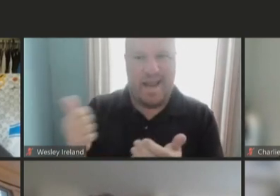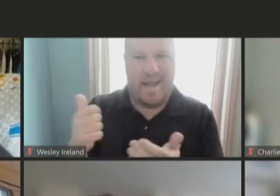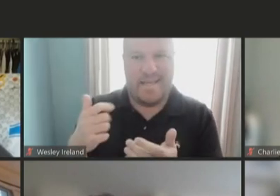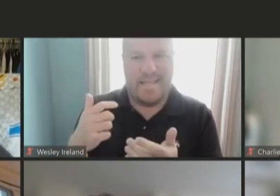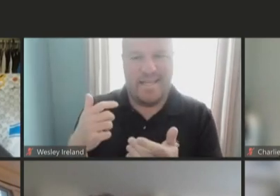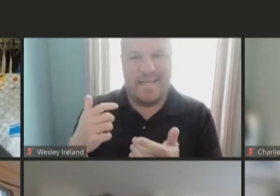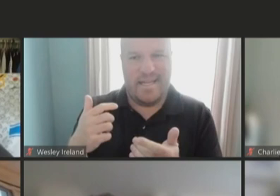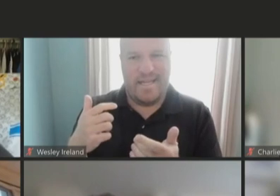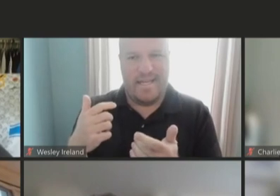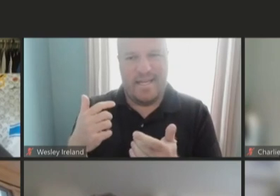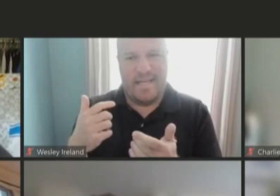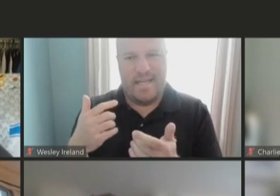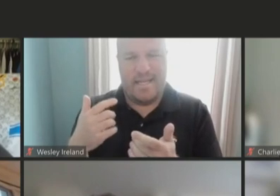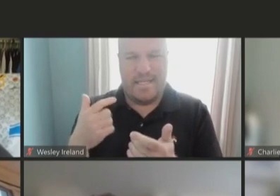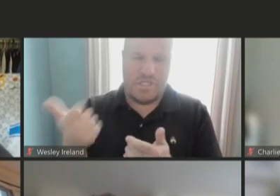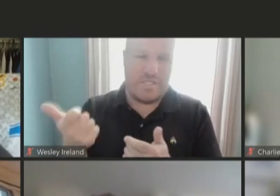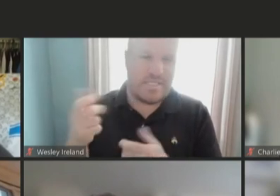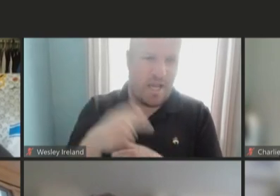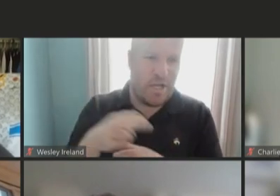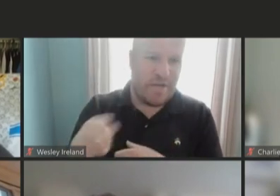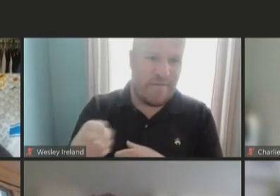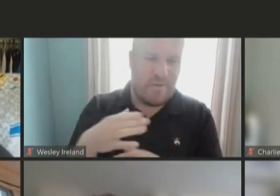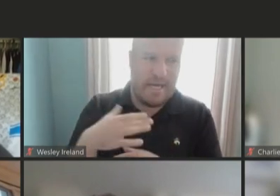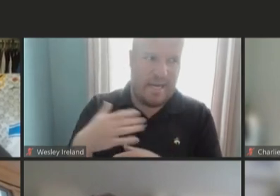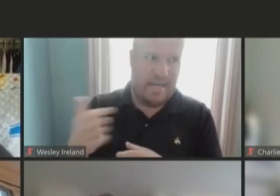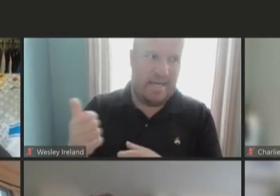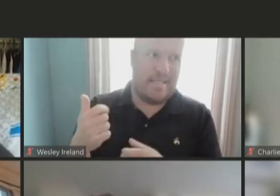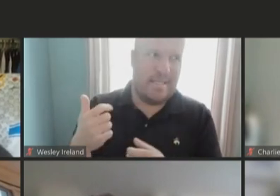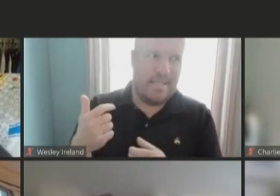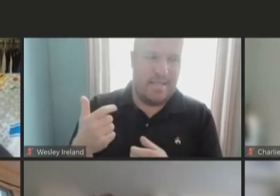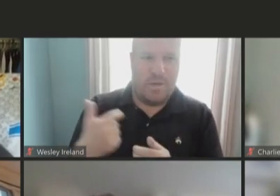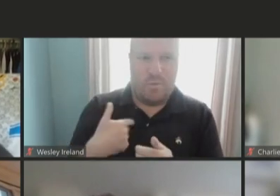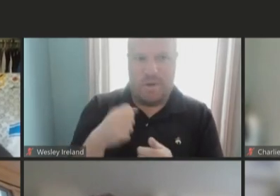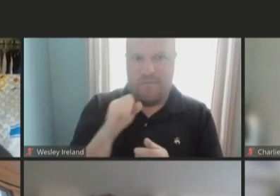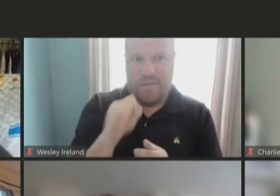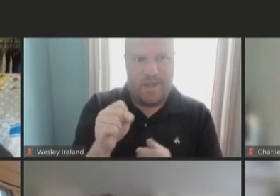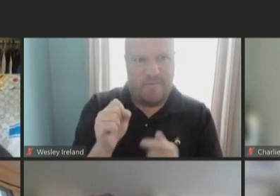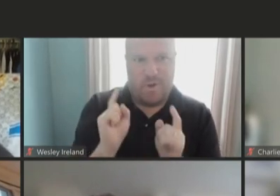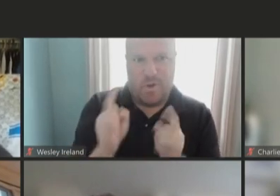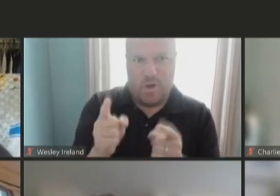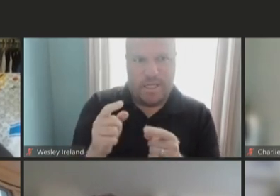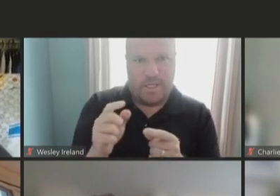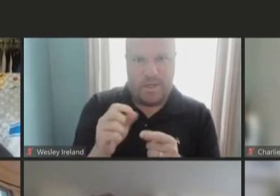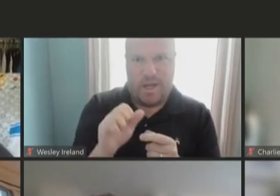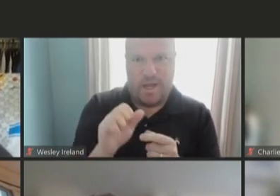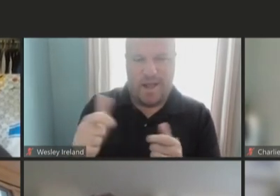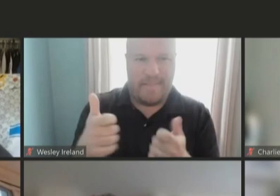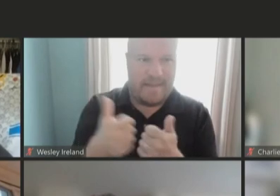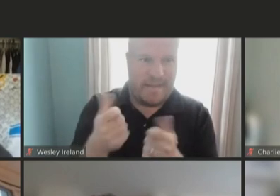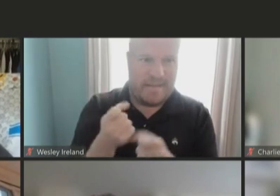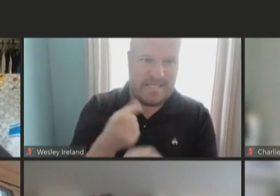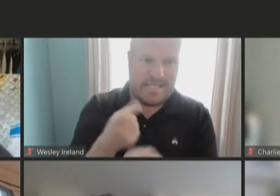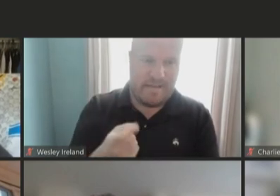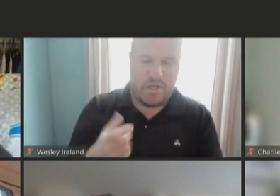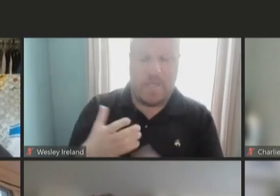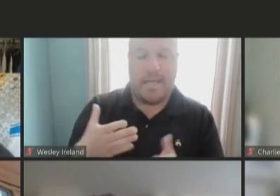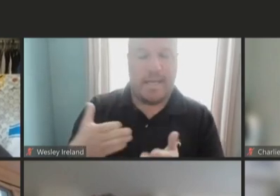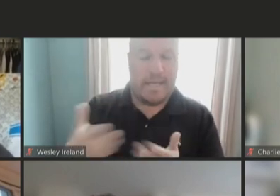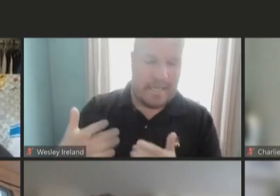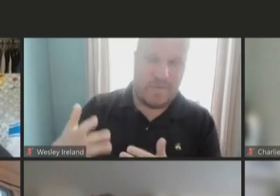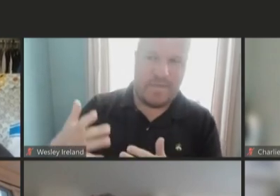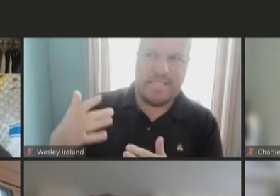my prior sweetheart and now my wife has also gone to these games with me very often. So we love